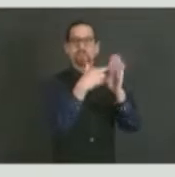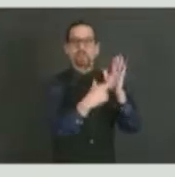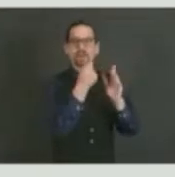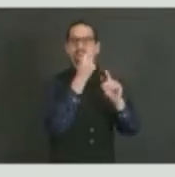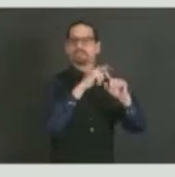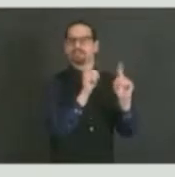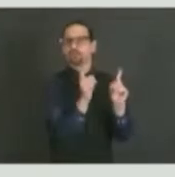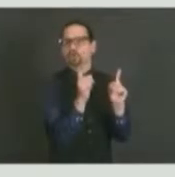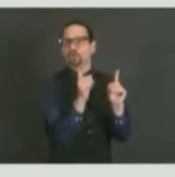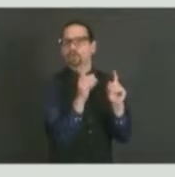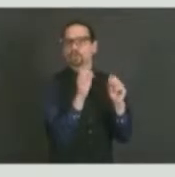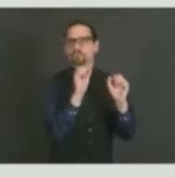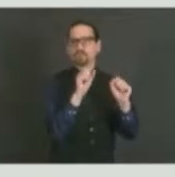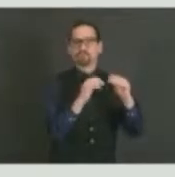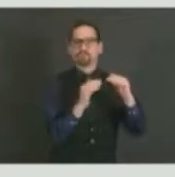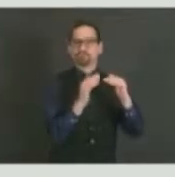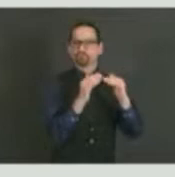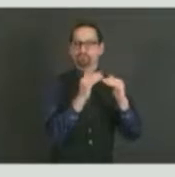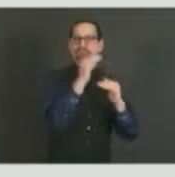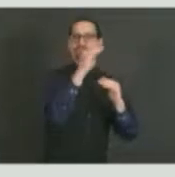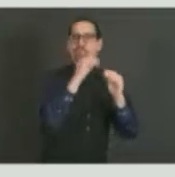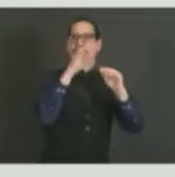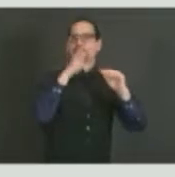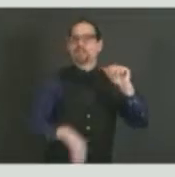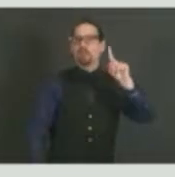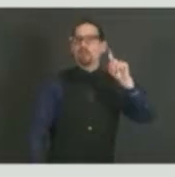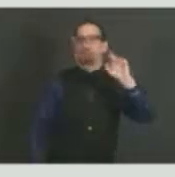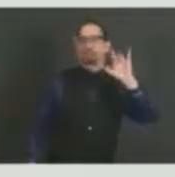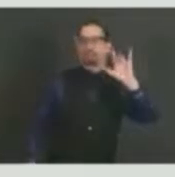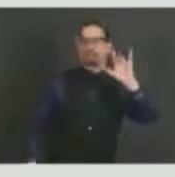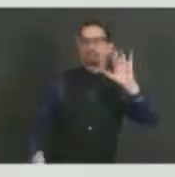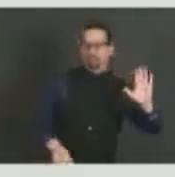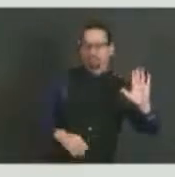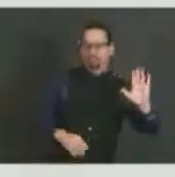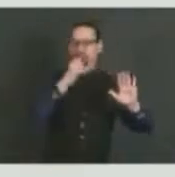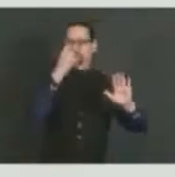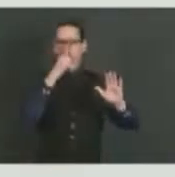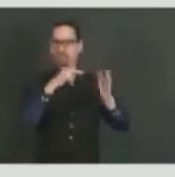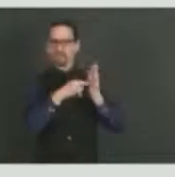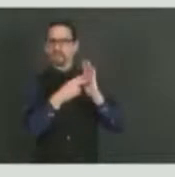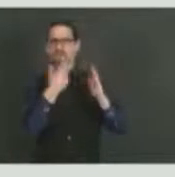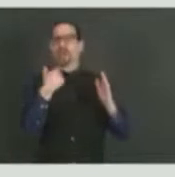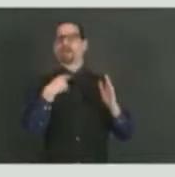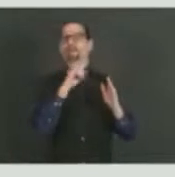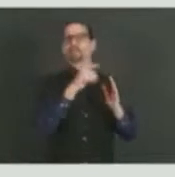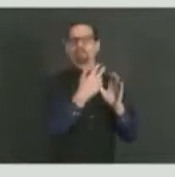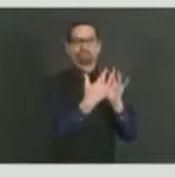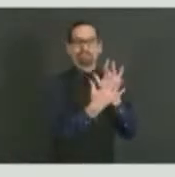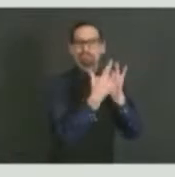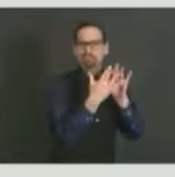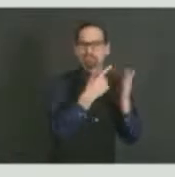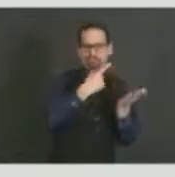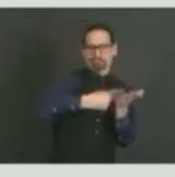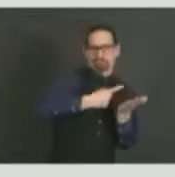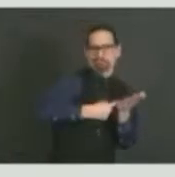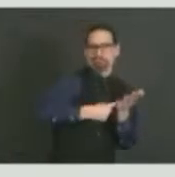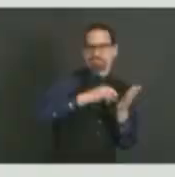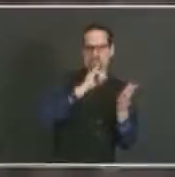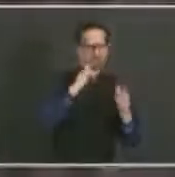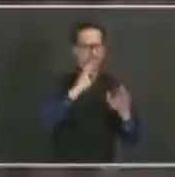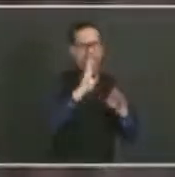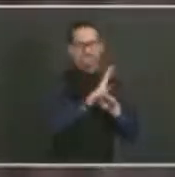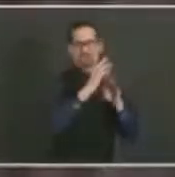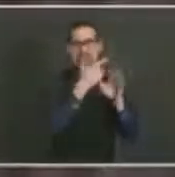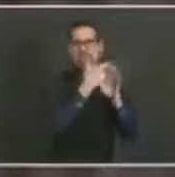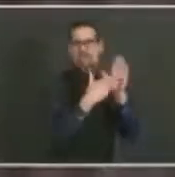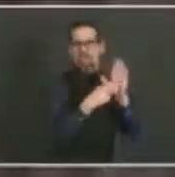Business Regulation if that is necessary. Let me emphasize what Dr. Alexander Scott correctly always does, which is